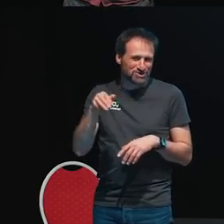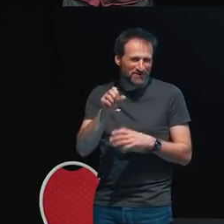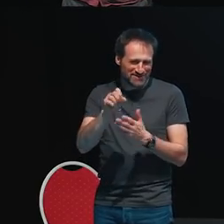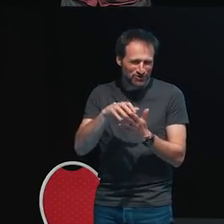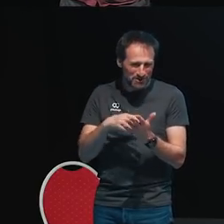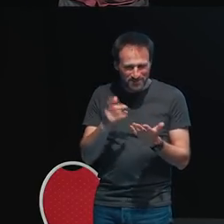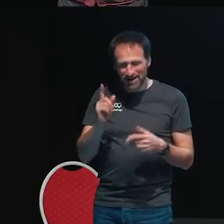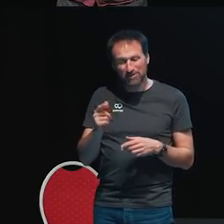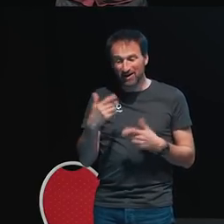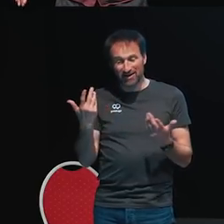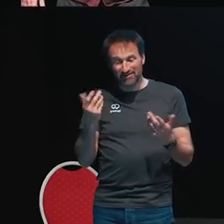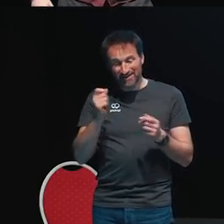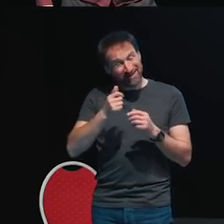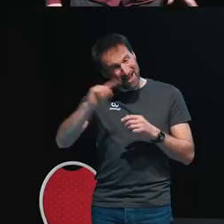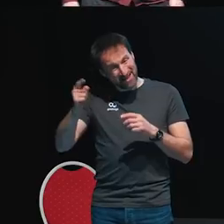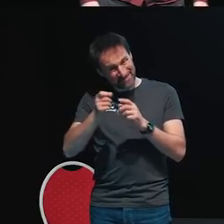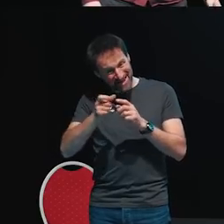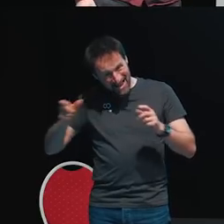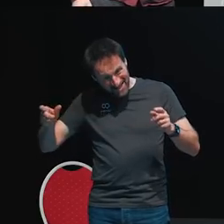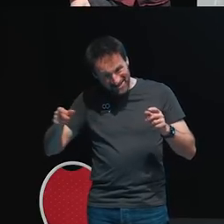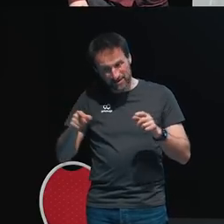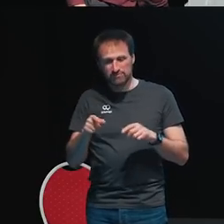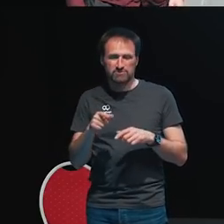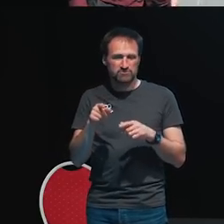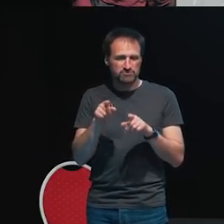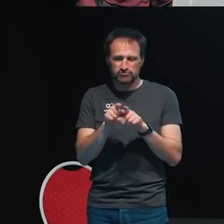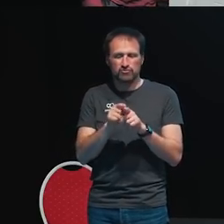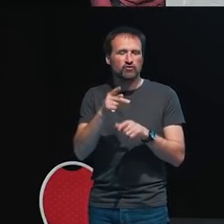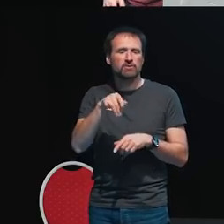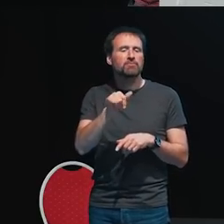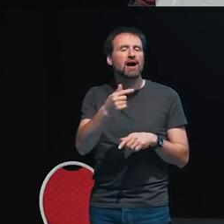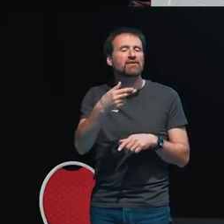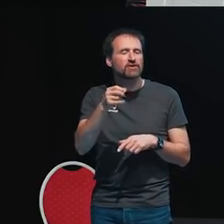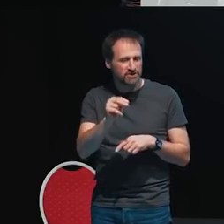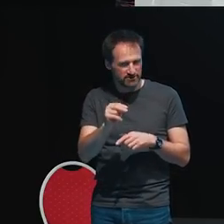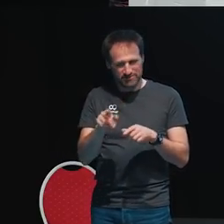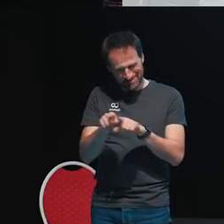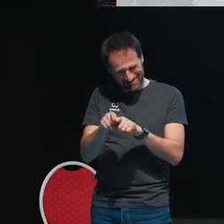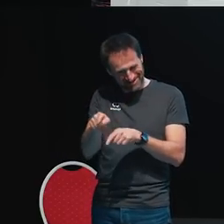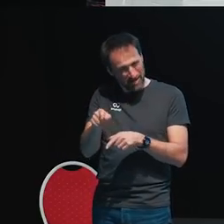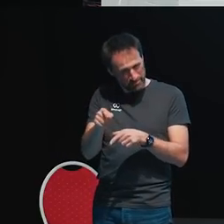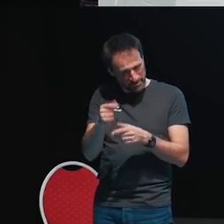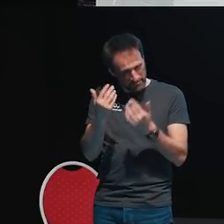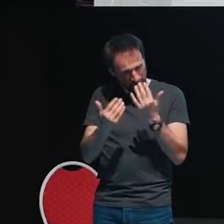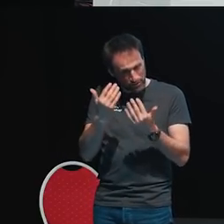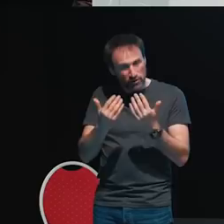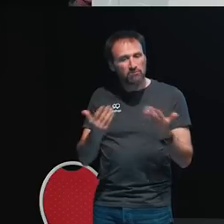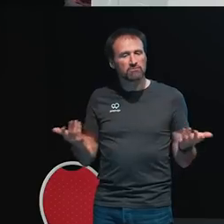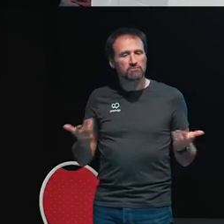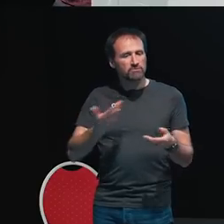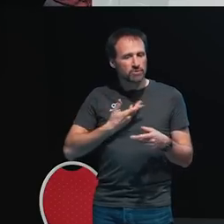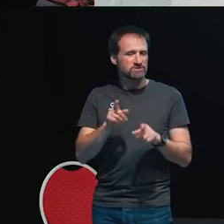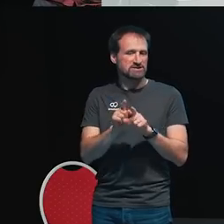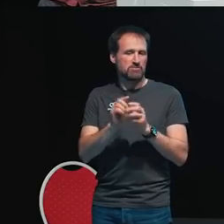languages have just as well. So if you do the same computation in, say, Python, you get the same issue